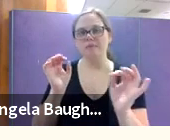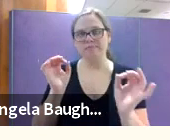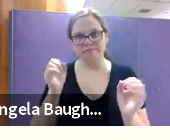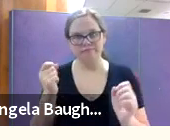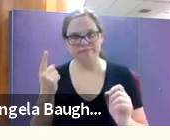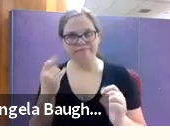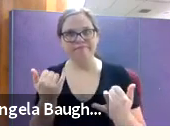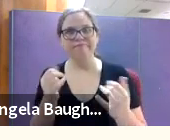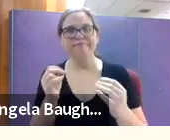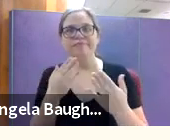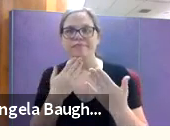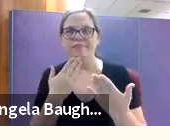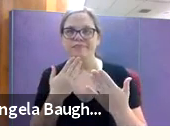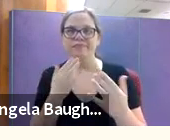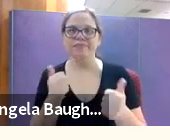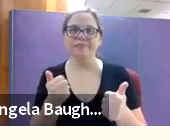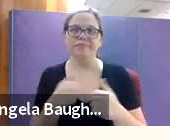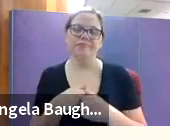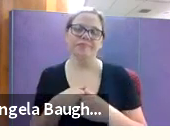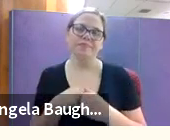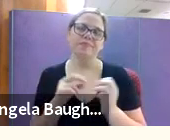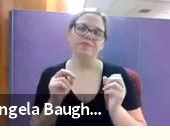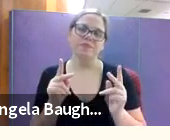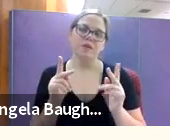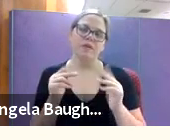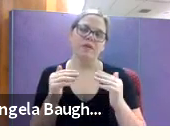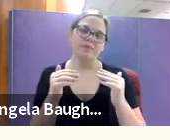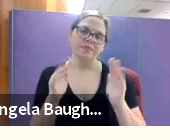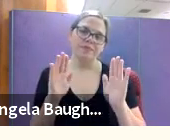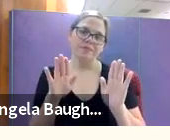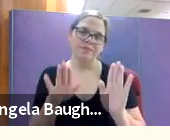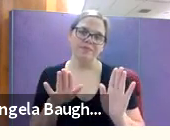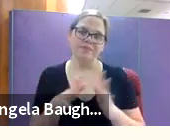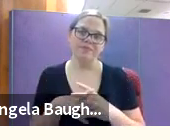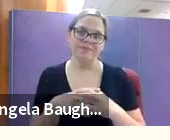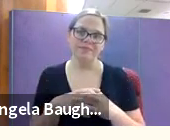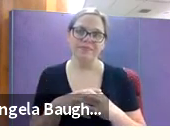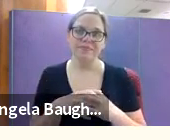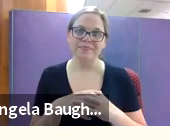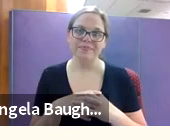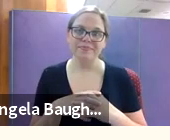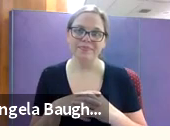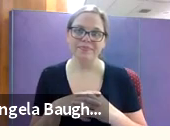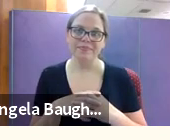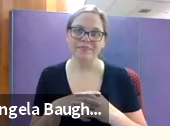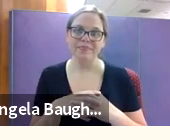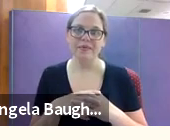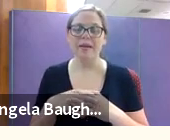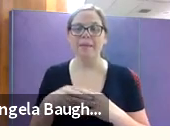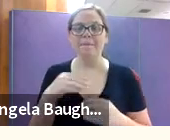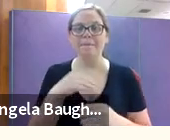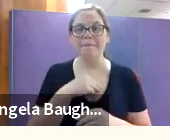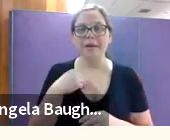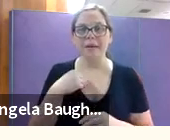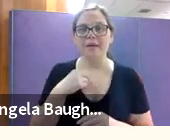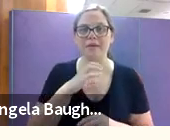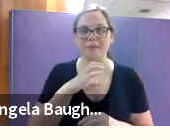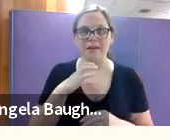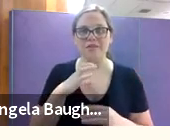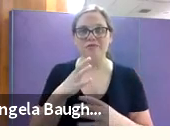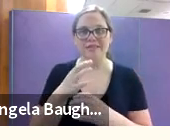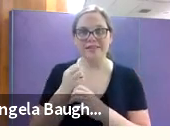Okay. All right, great. All right, so members of the committee received this